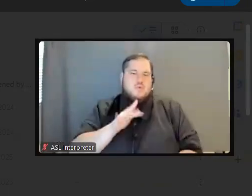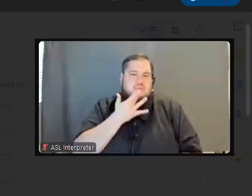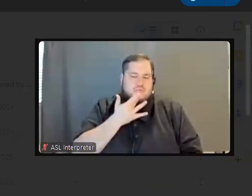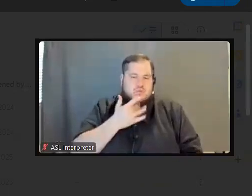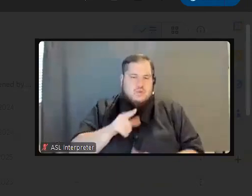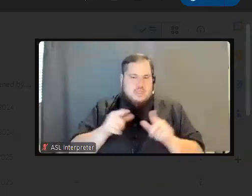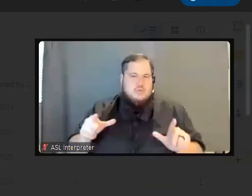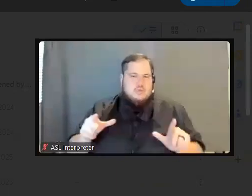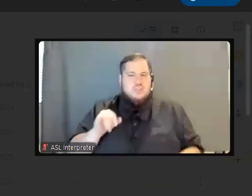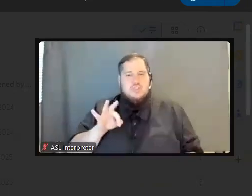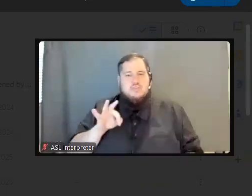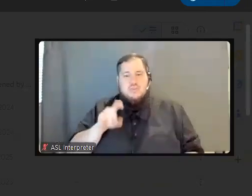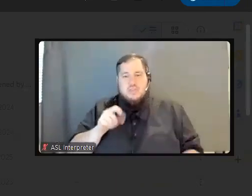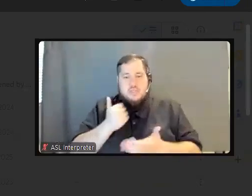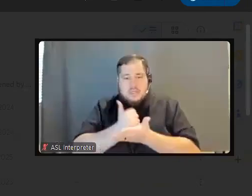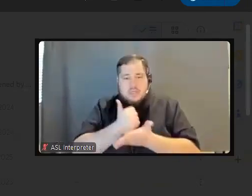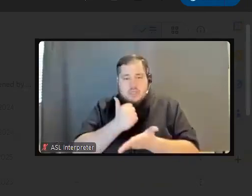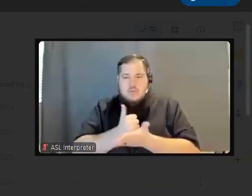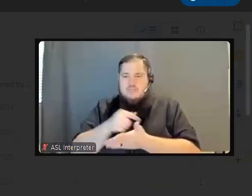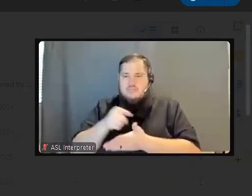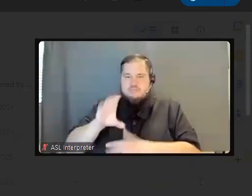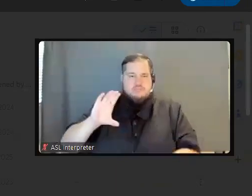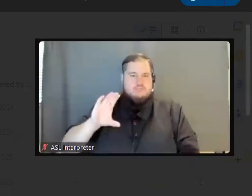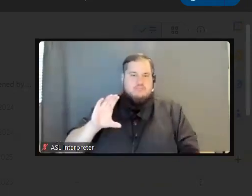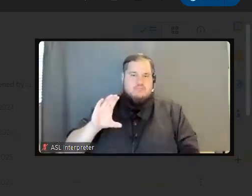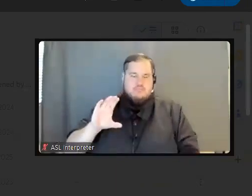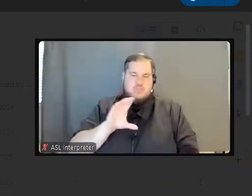please send a message in the Zoom Q&A.